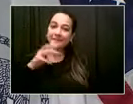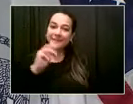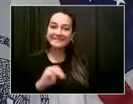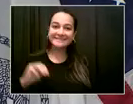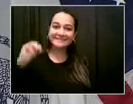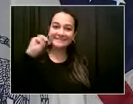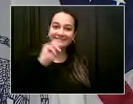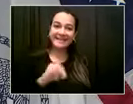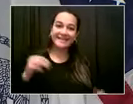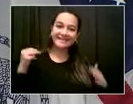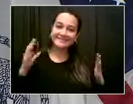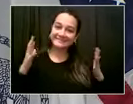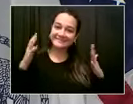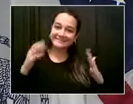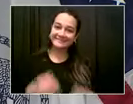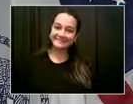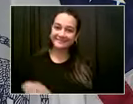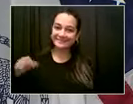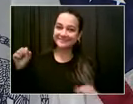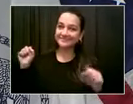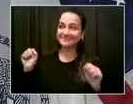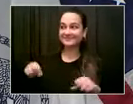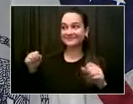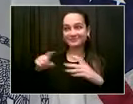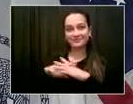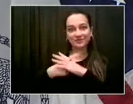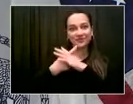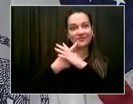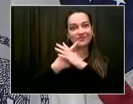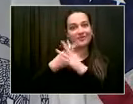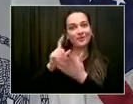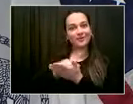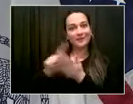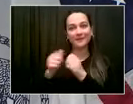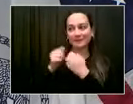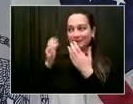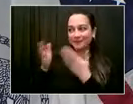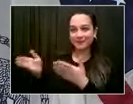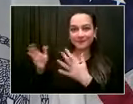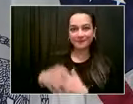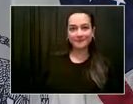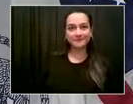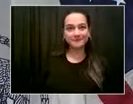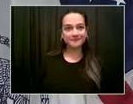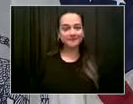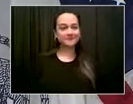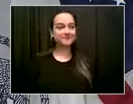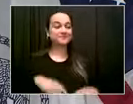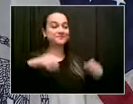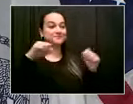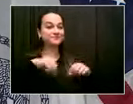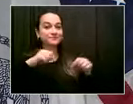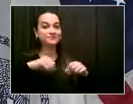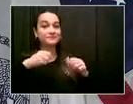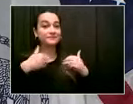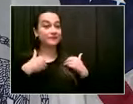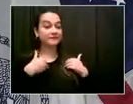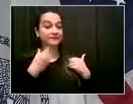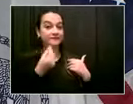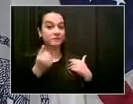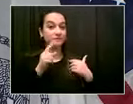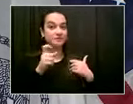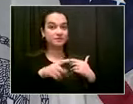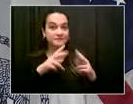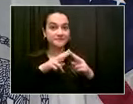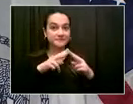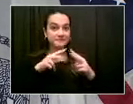so great. Thank you very much. I appreciate you asking. I'll begin with a question posed by my colleague, Nicole